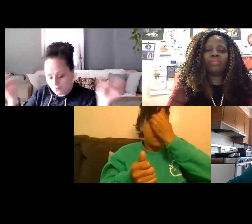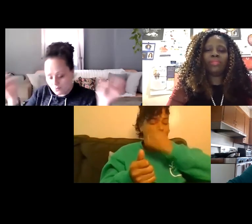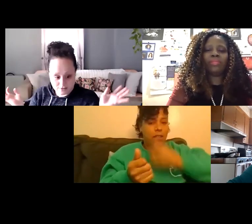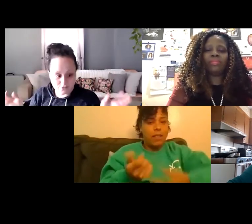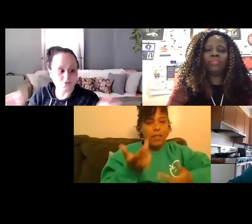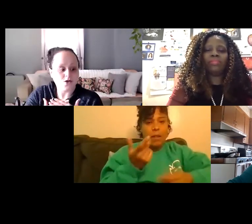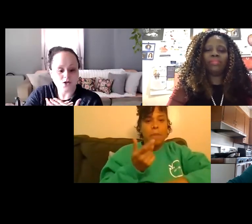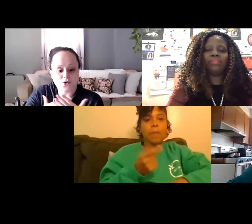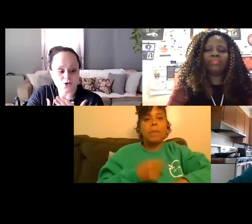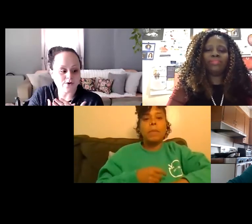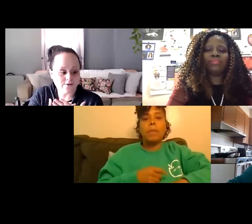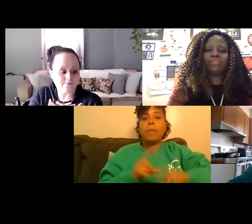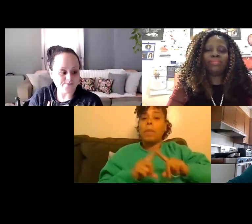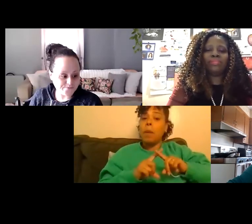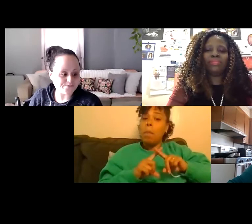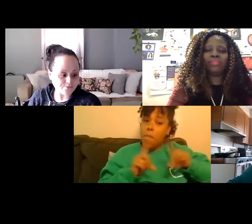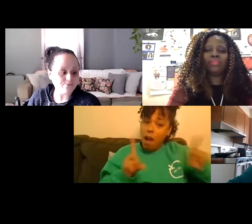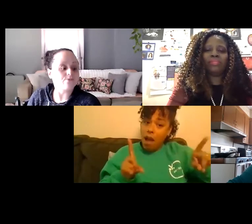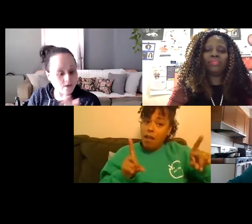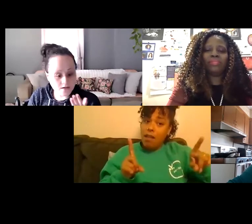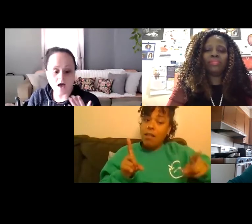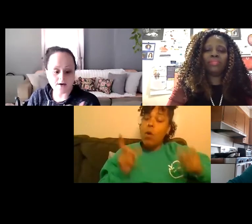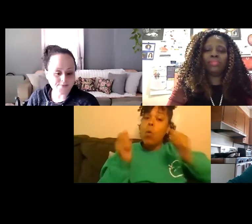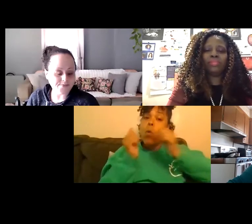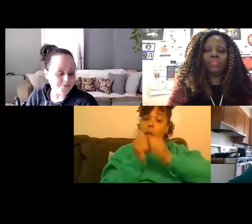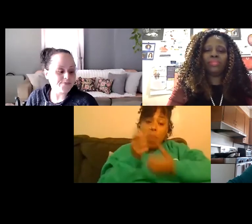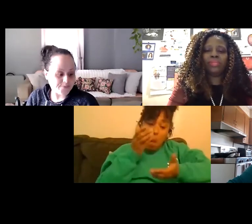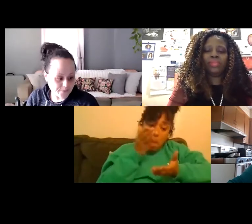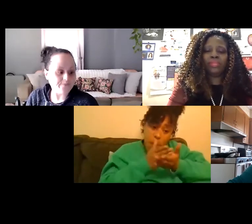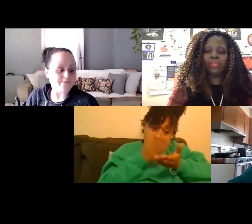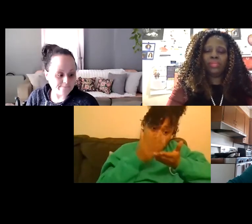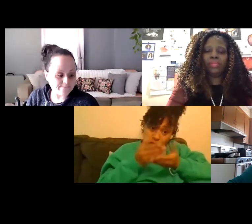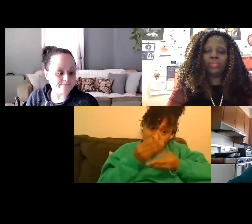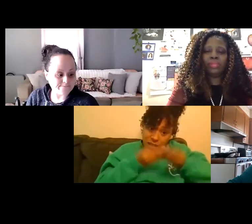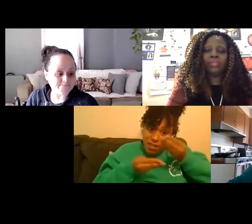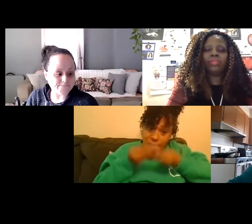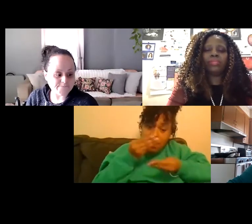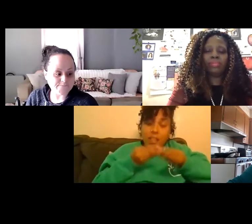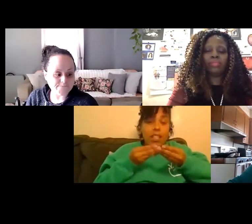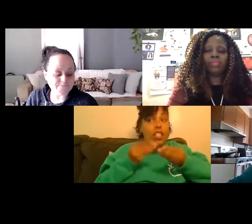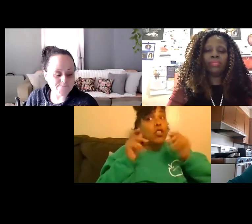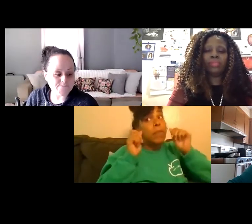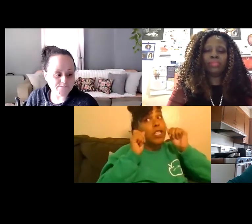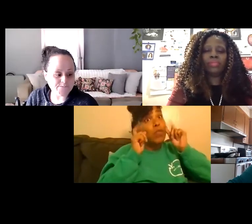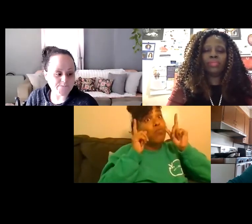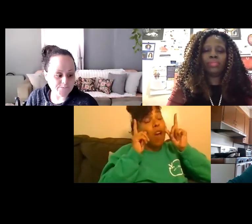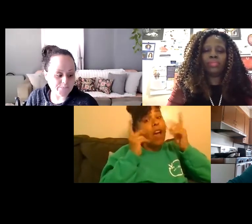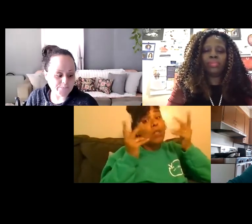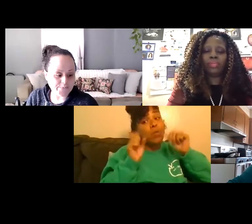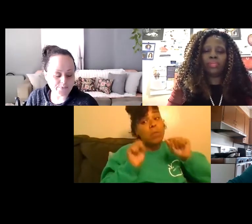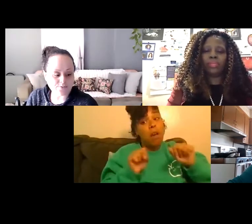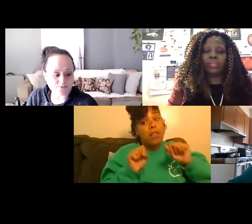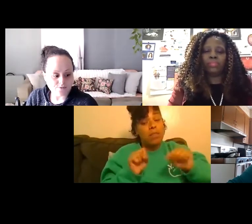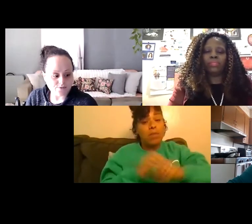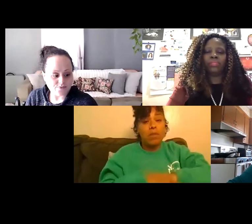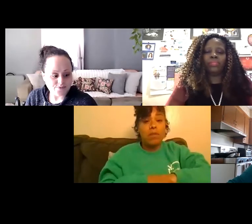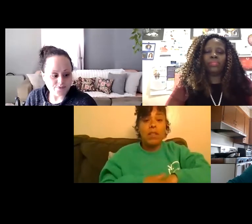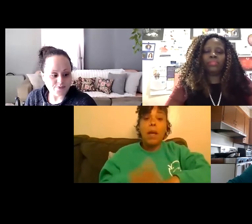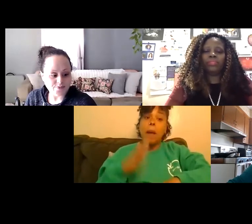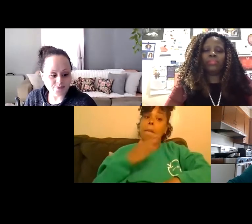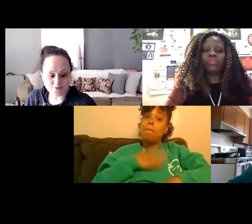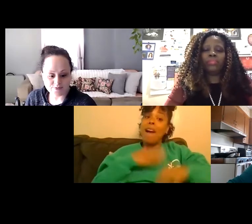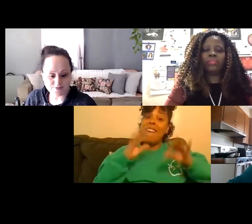That's true. true. But You're, with a budget, yeah. you'd be surprised what you could do. My family laughed at